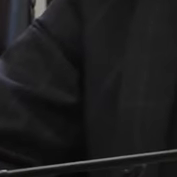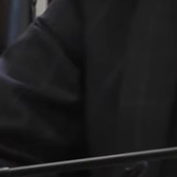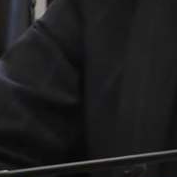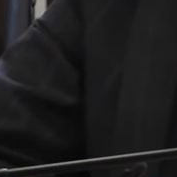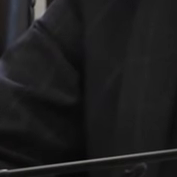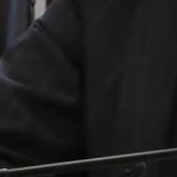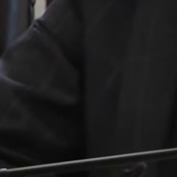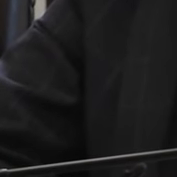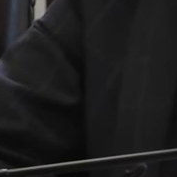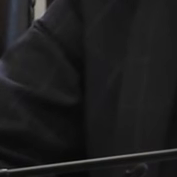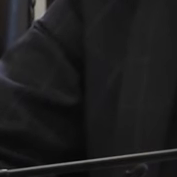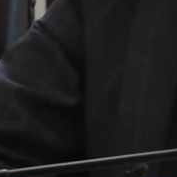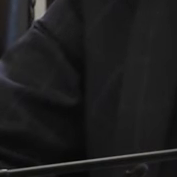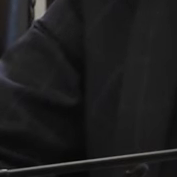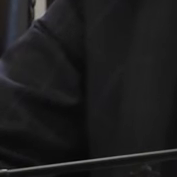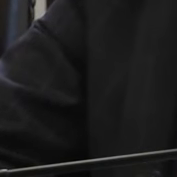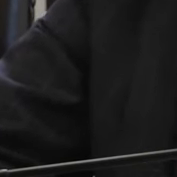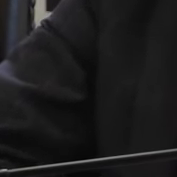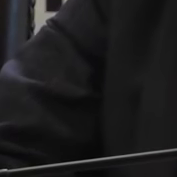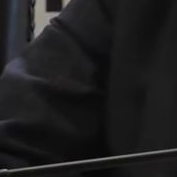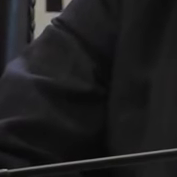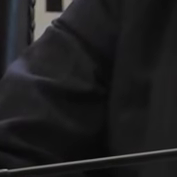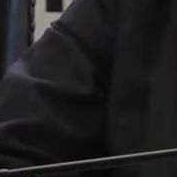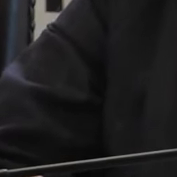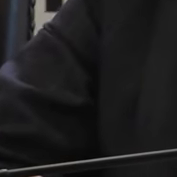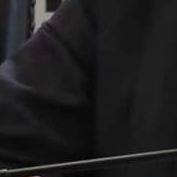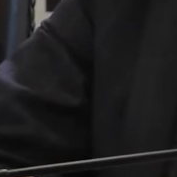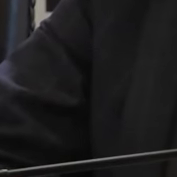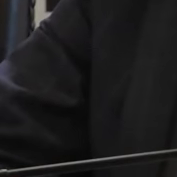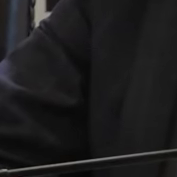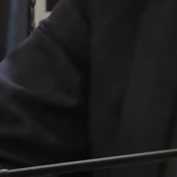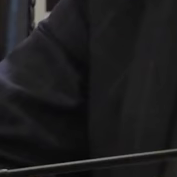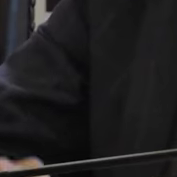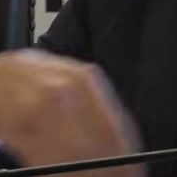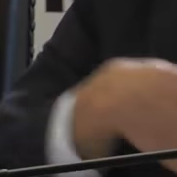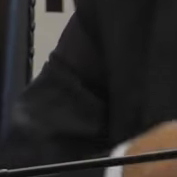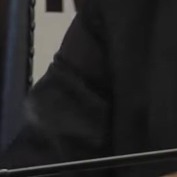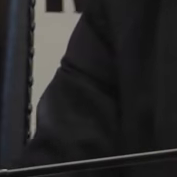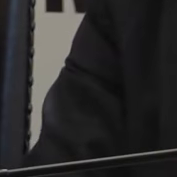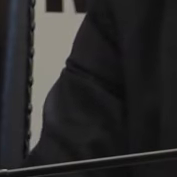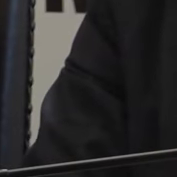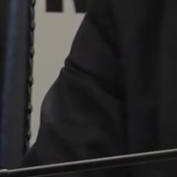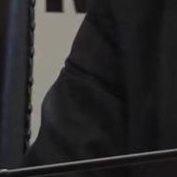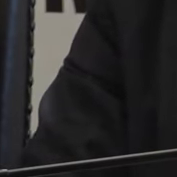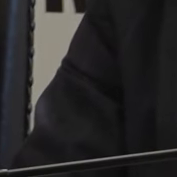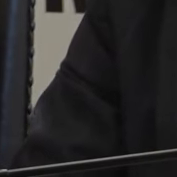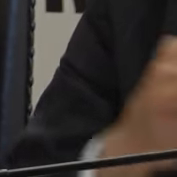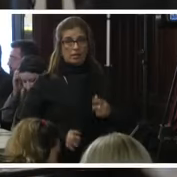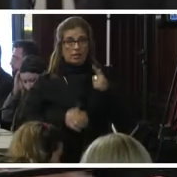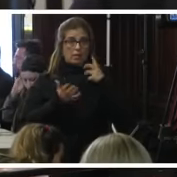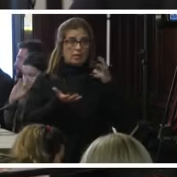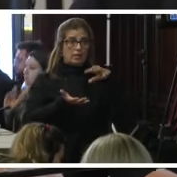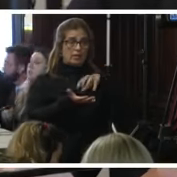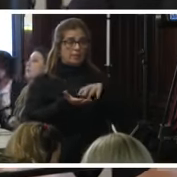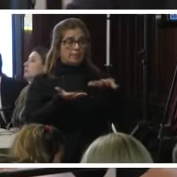Favelas in Rio de Janeiro in Brazil. The hearing was requested by